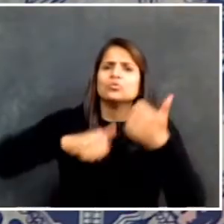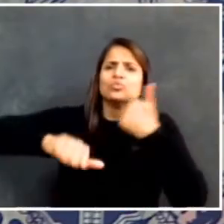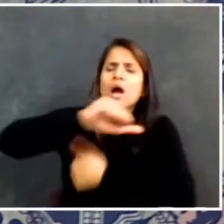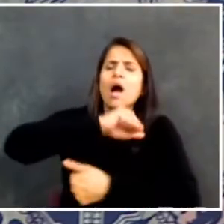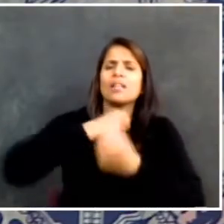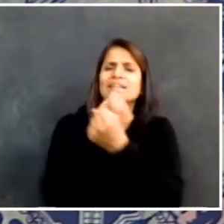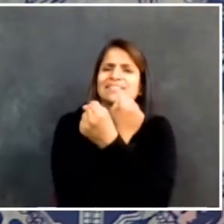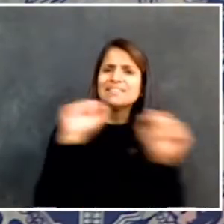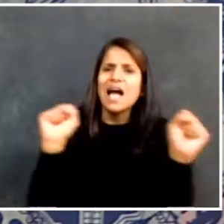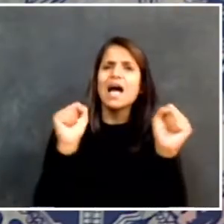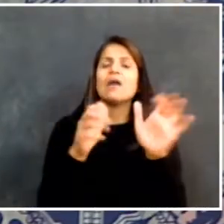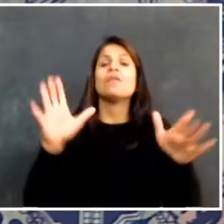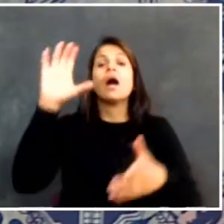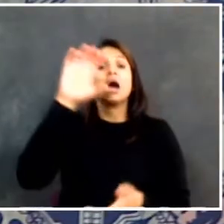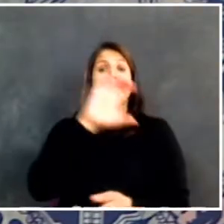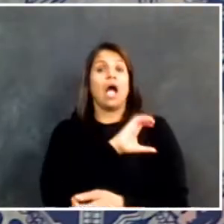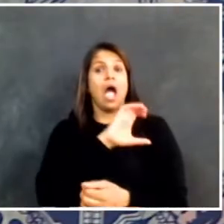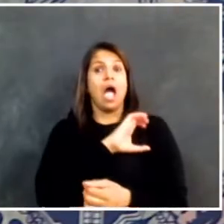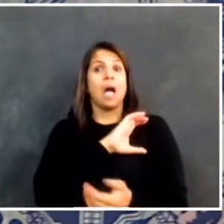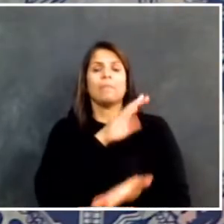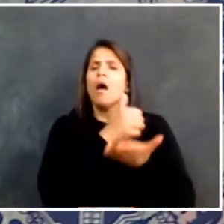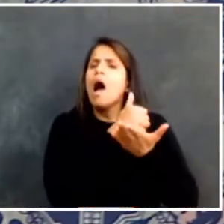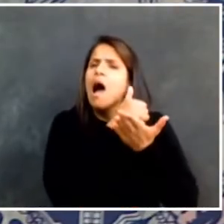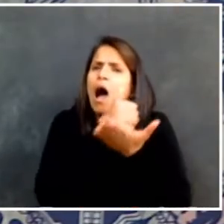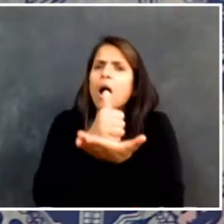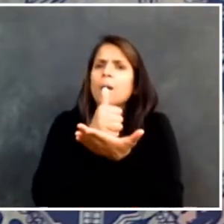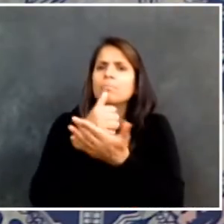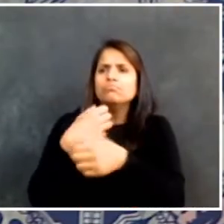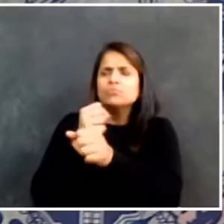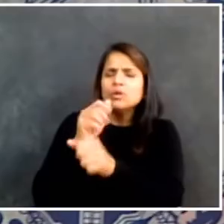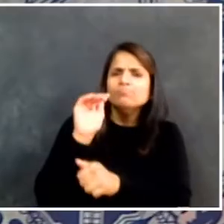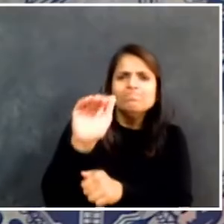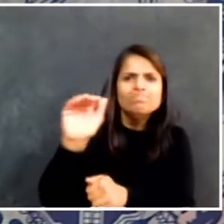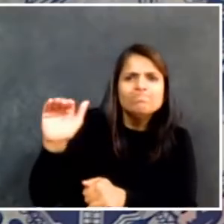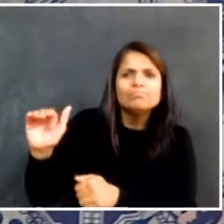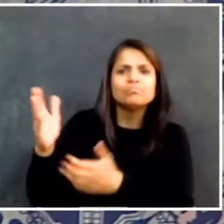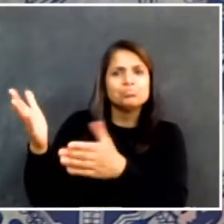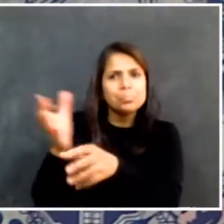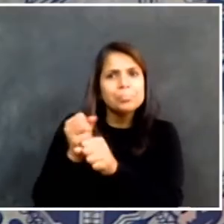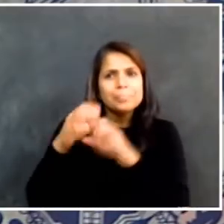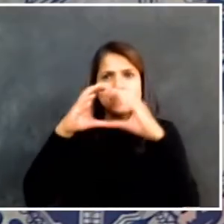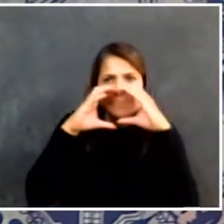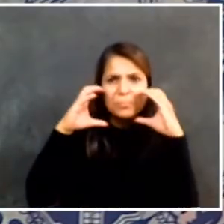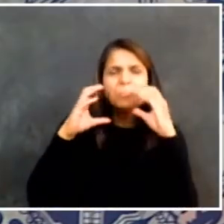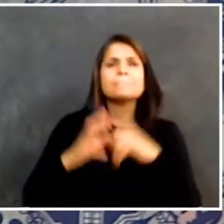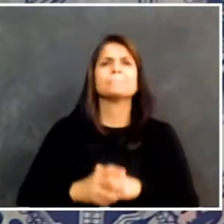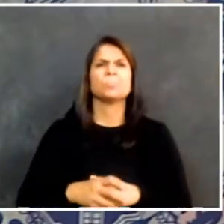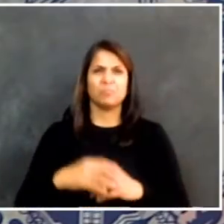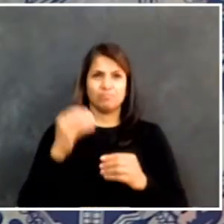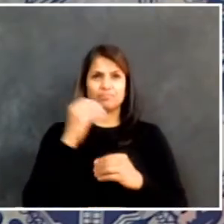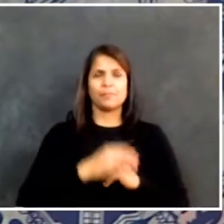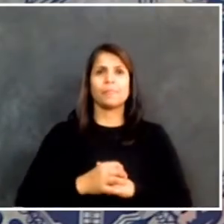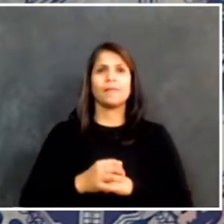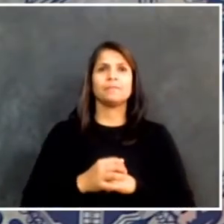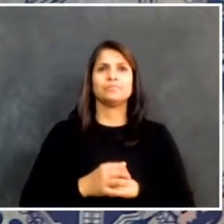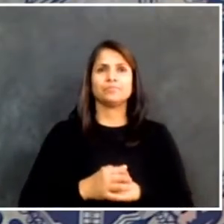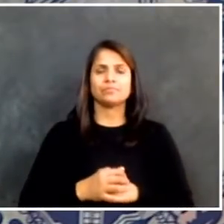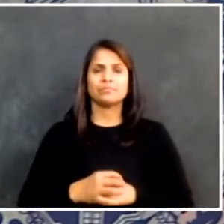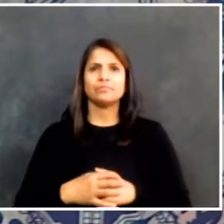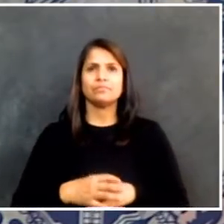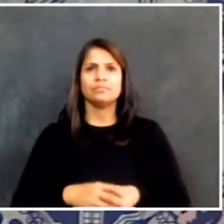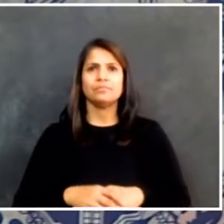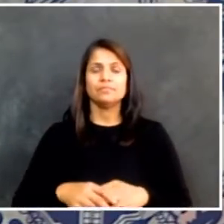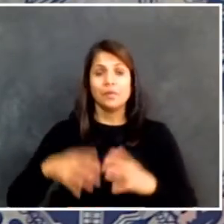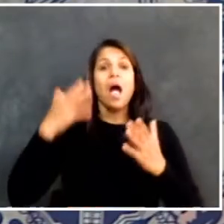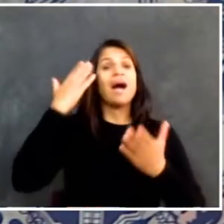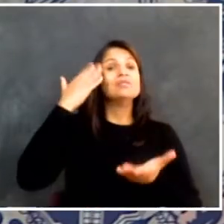And NYPD, as we know, is starting to get back more and more of its officers coming off of convalescence from COVID-19, so their strength